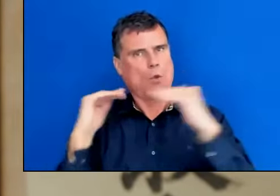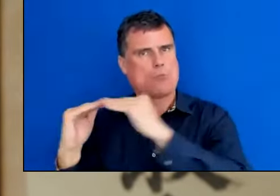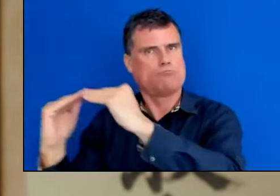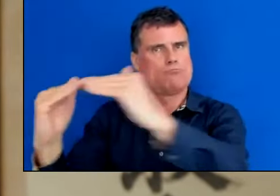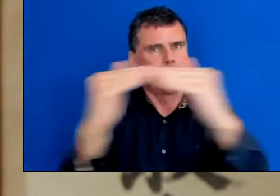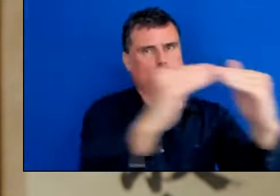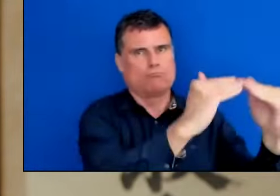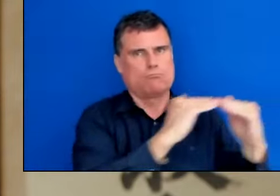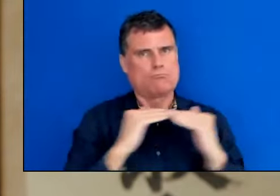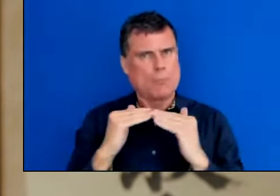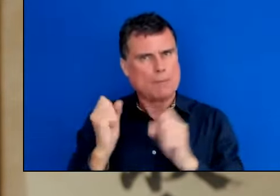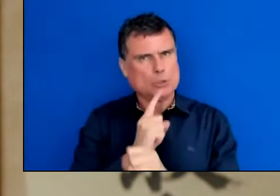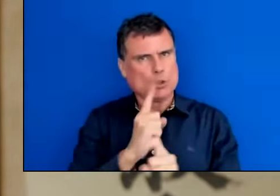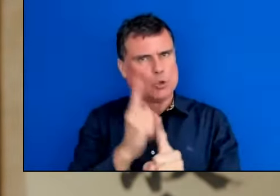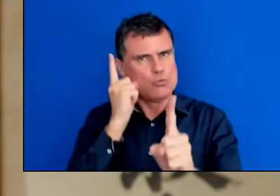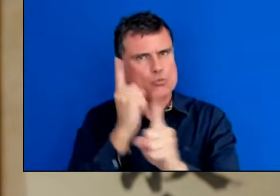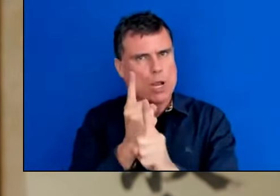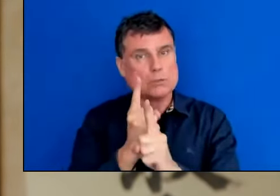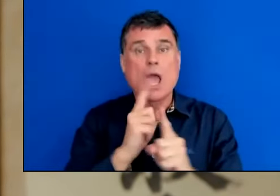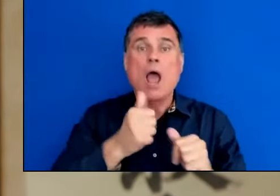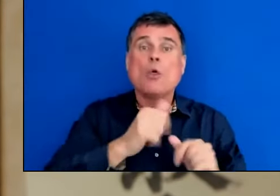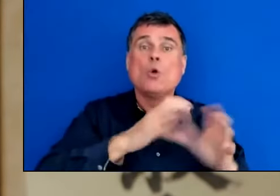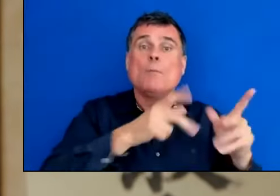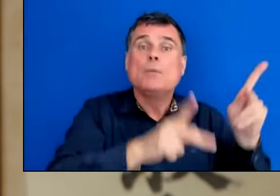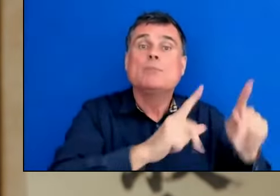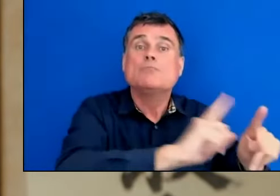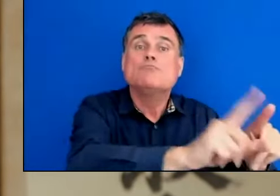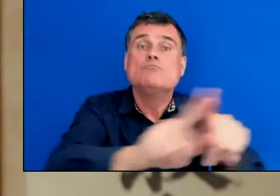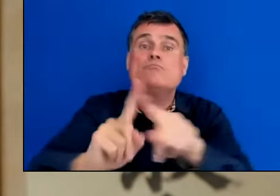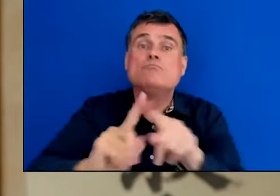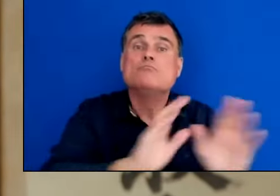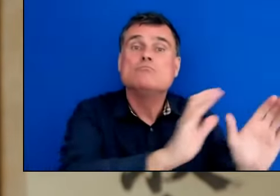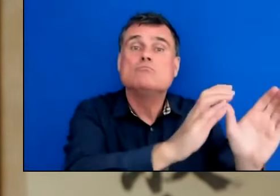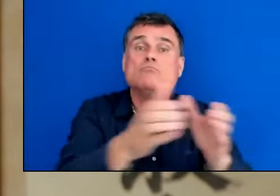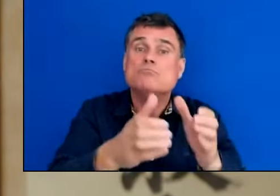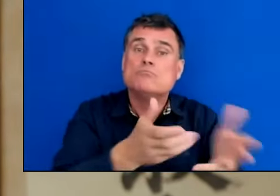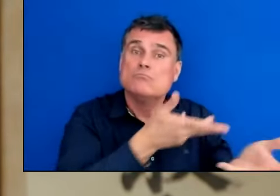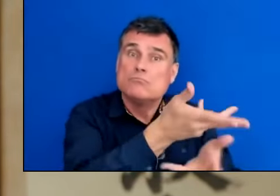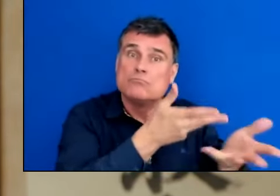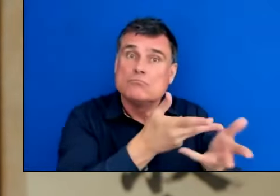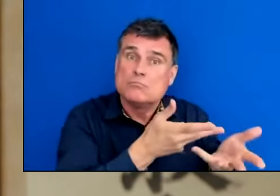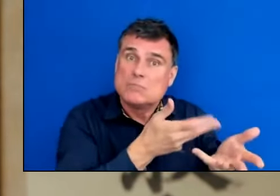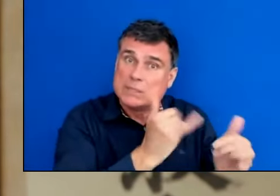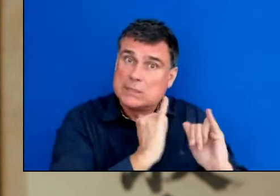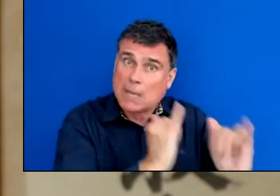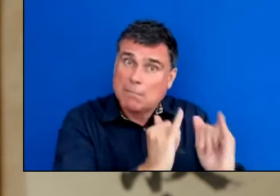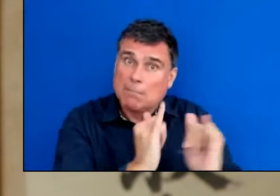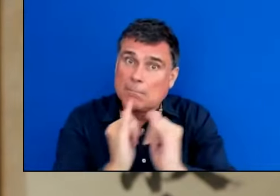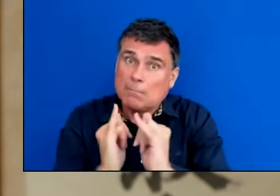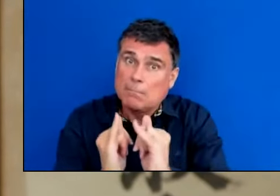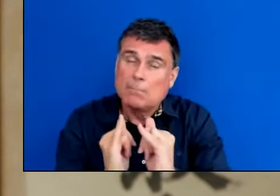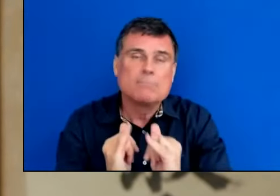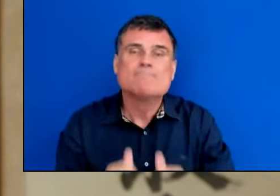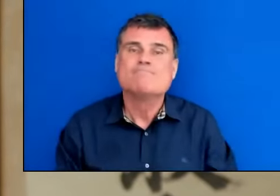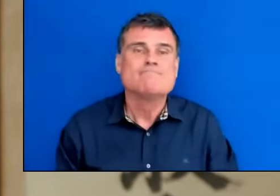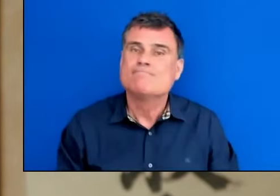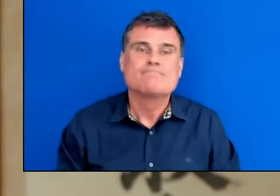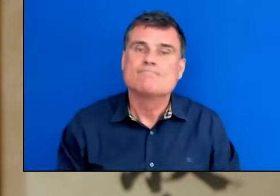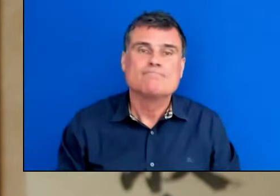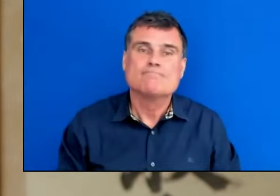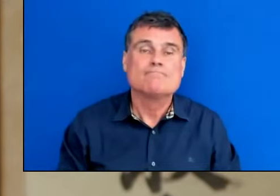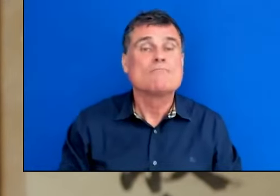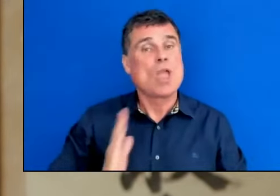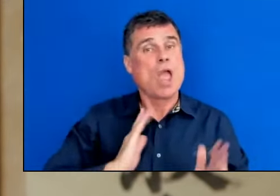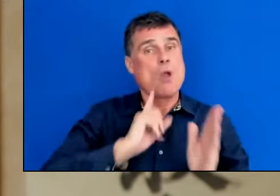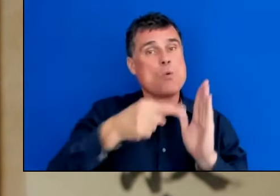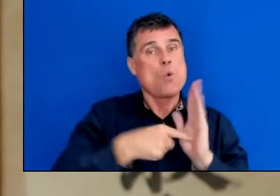ensure no other group of people is ever unfairly targeted. We have a